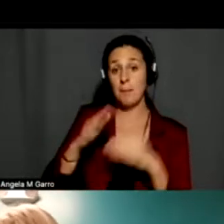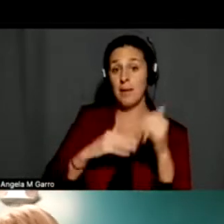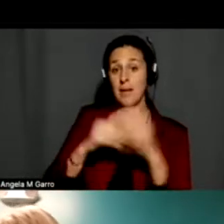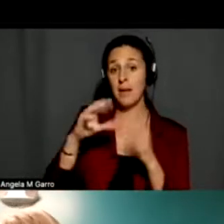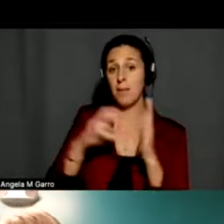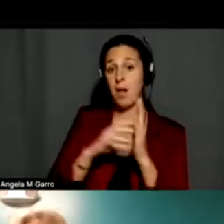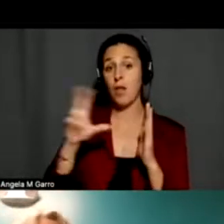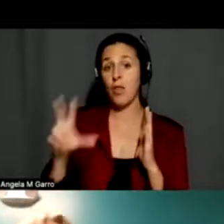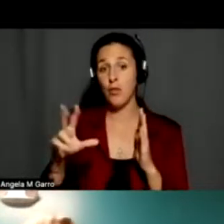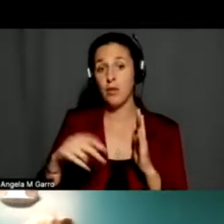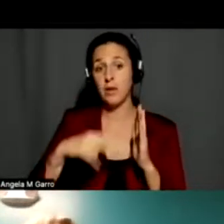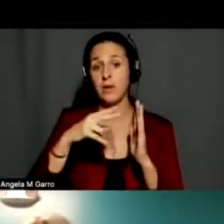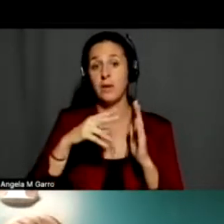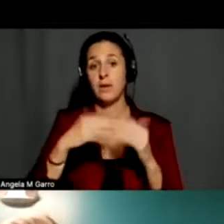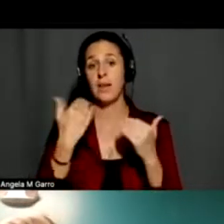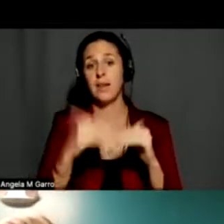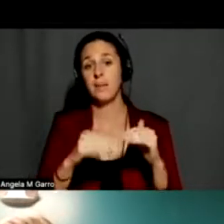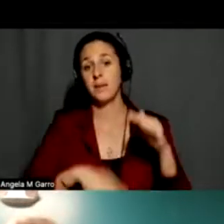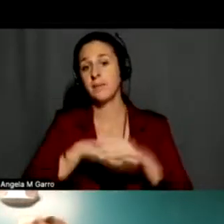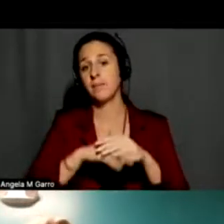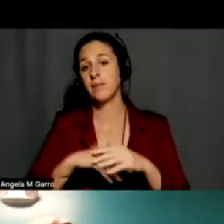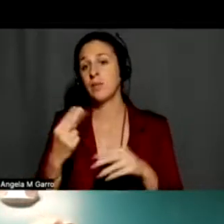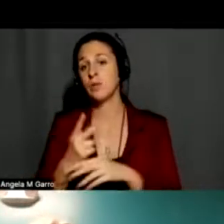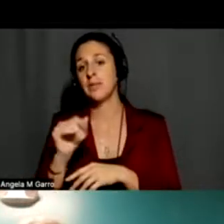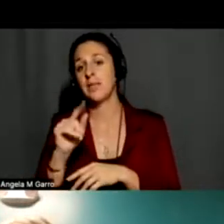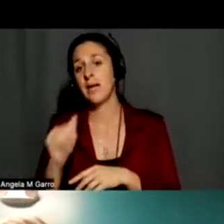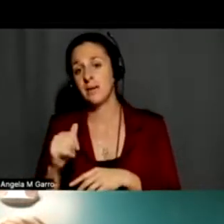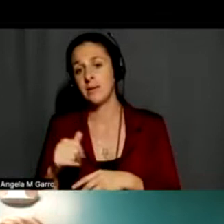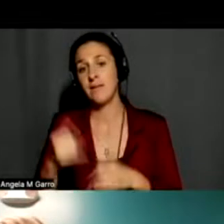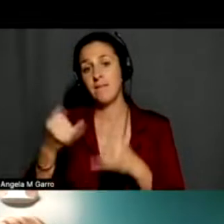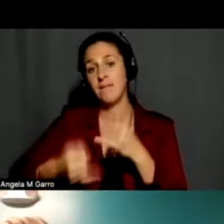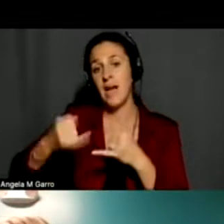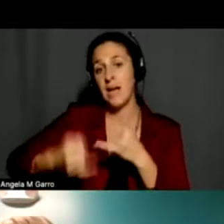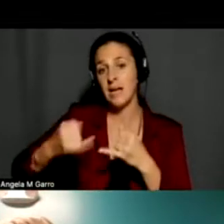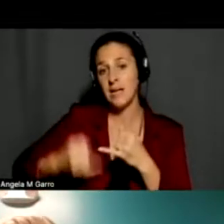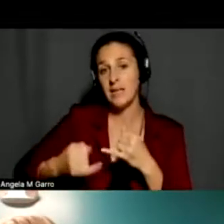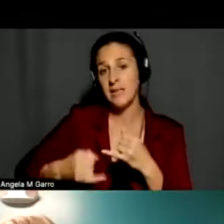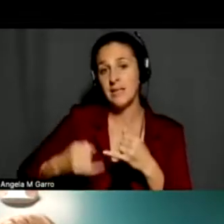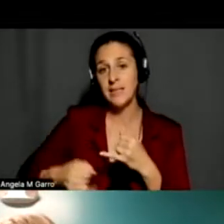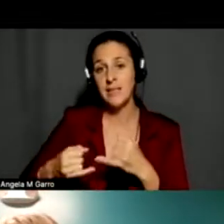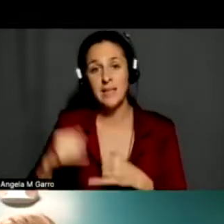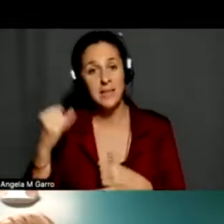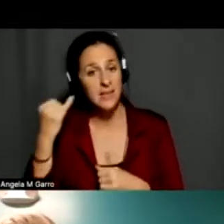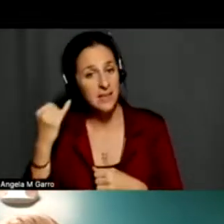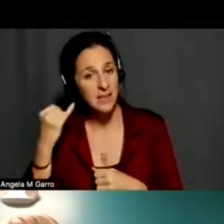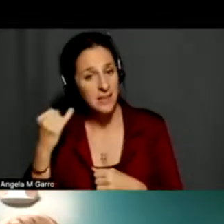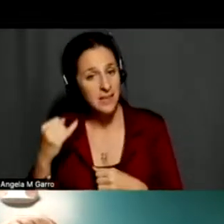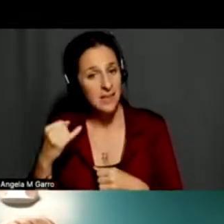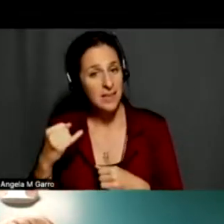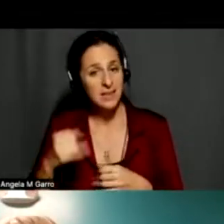please be clear how you're using the data. Finally, if the district really wants to extend